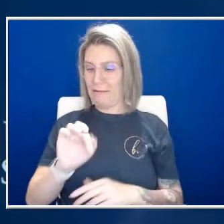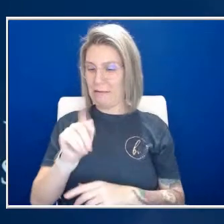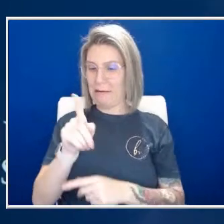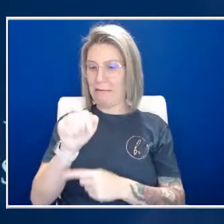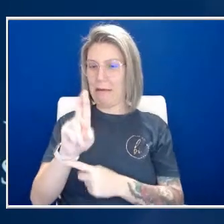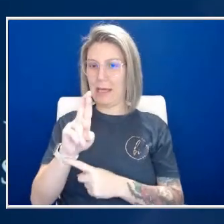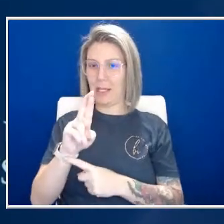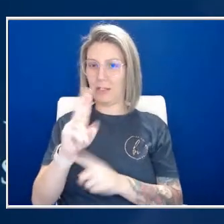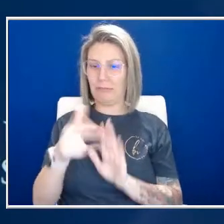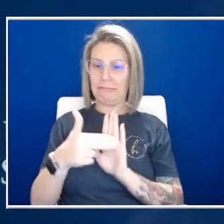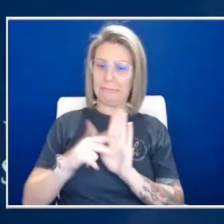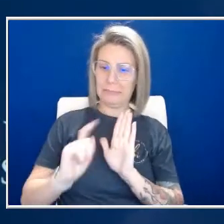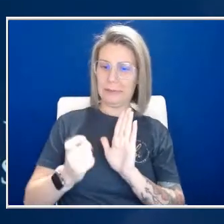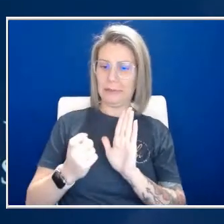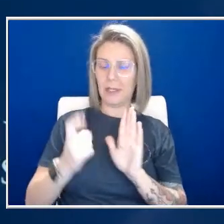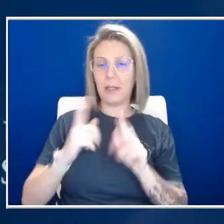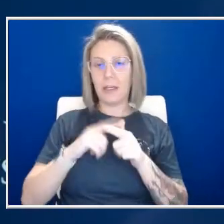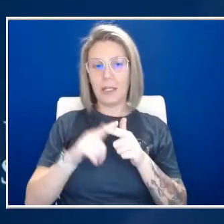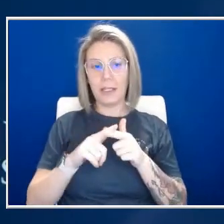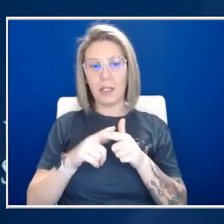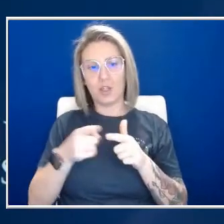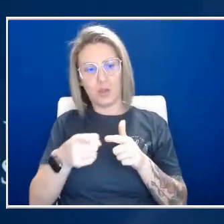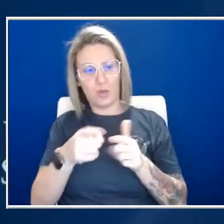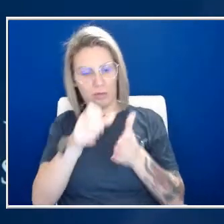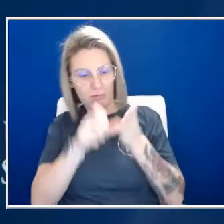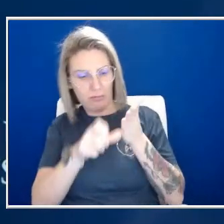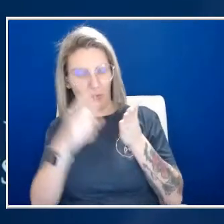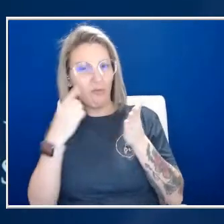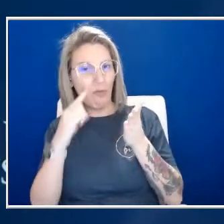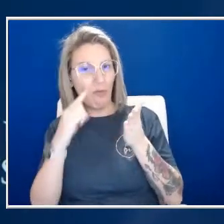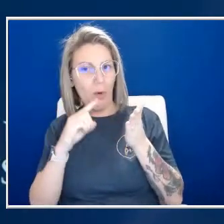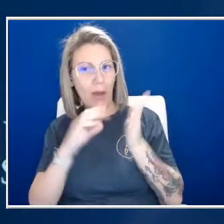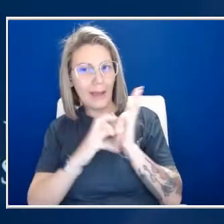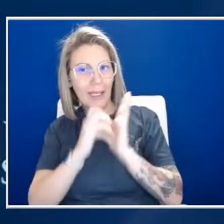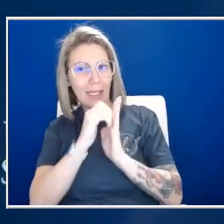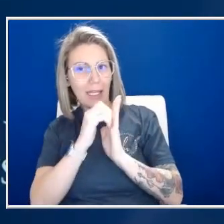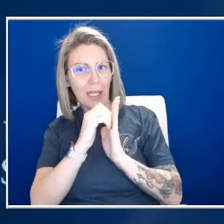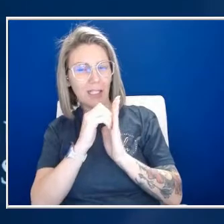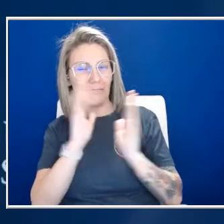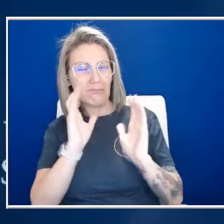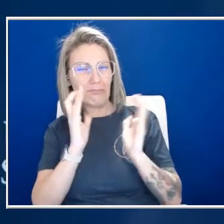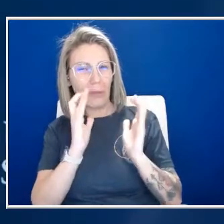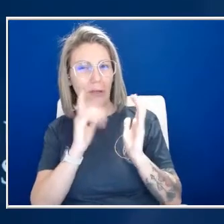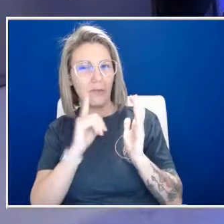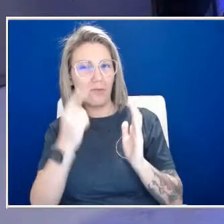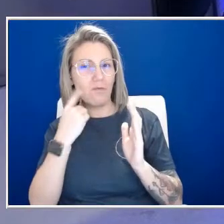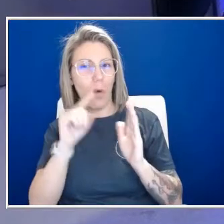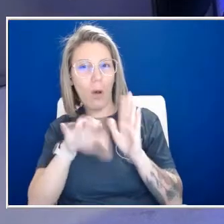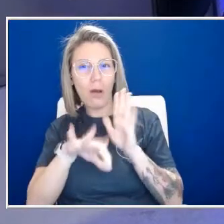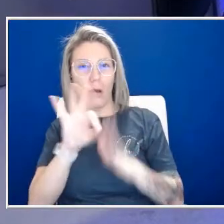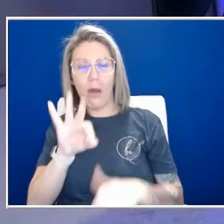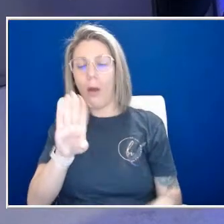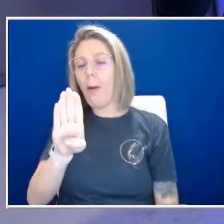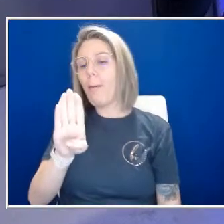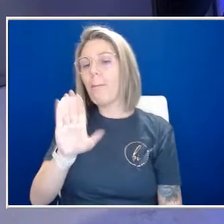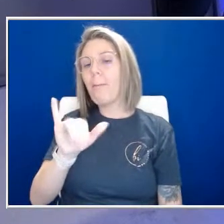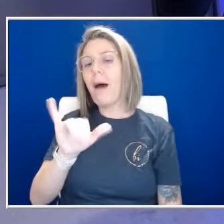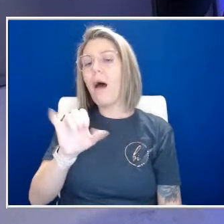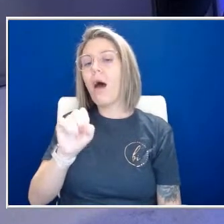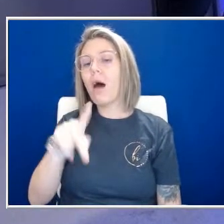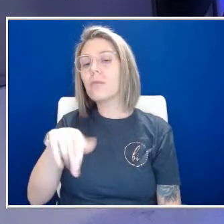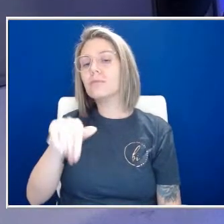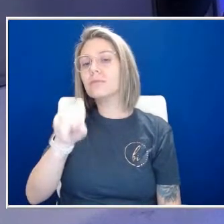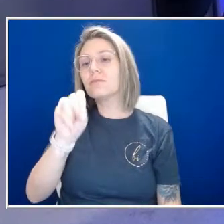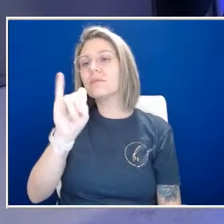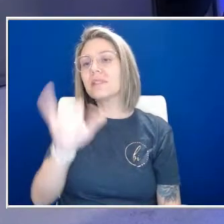doing a surgery for cancer, the surgery looks a lot different than if you're doing a surgery just to do a biopsy. Gotcha. Okay, so Vonnie, you shared a picture